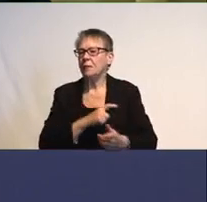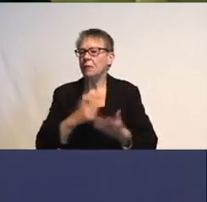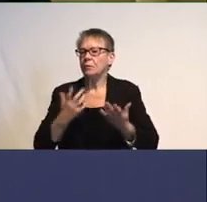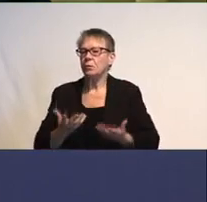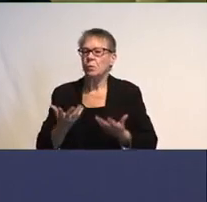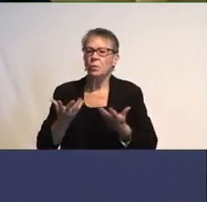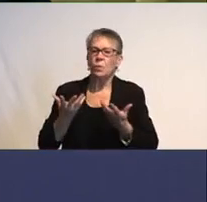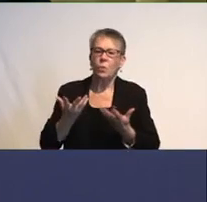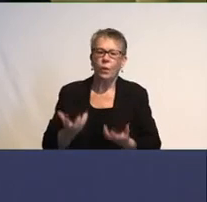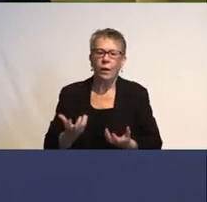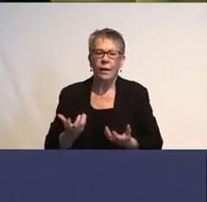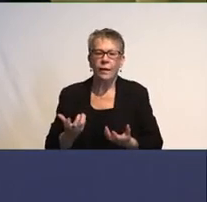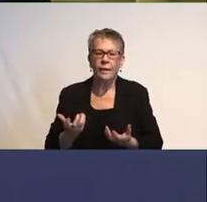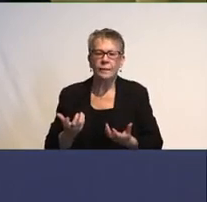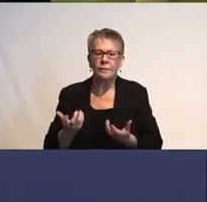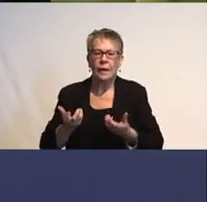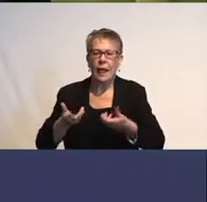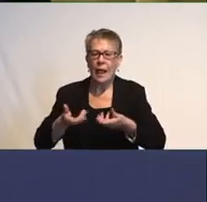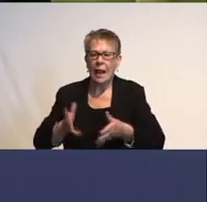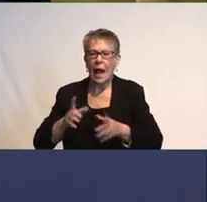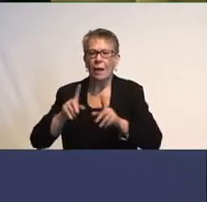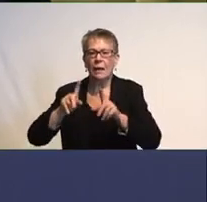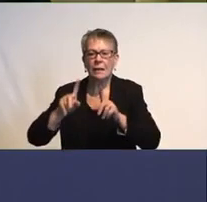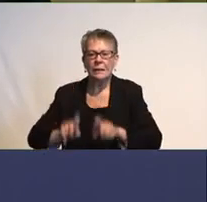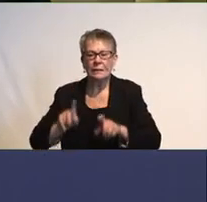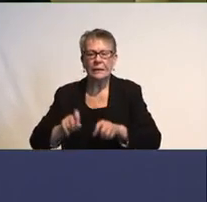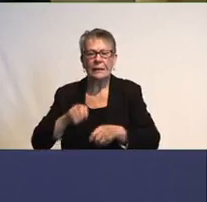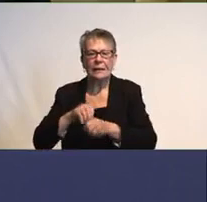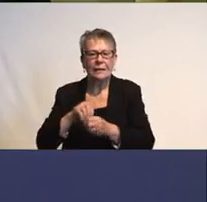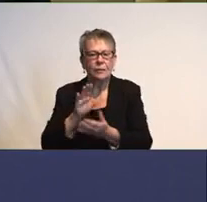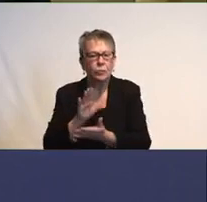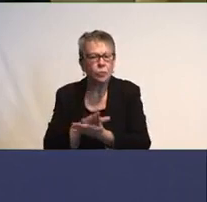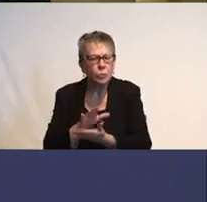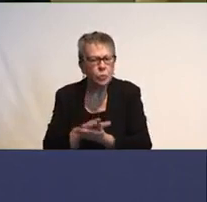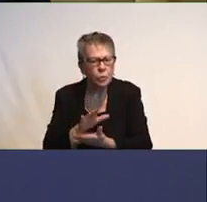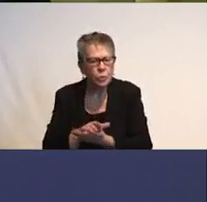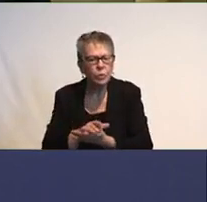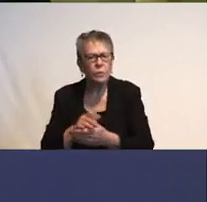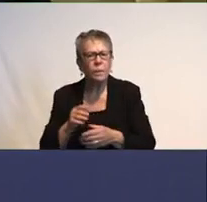has embraced the idea. Does your administration plan to adopt a test-to-stay policy?